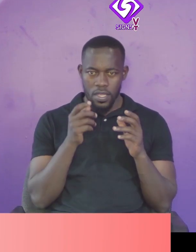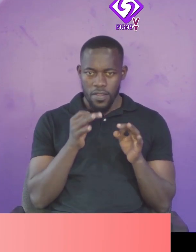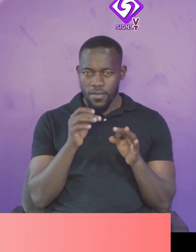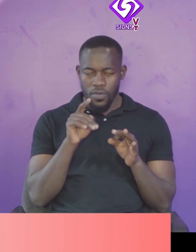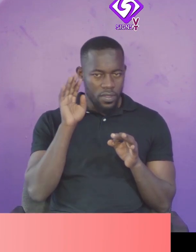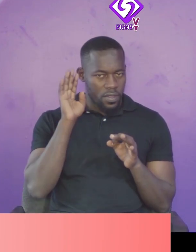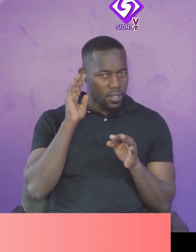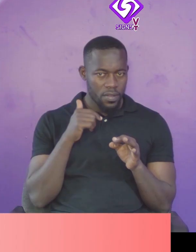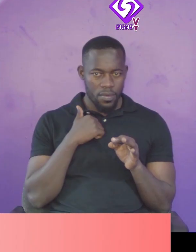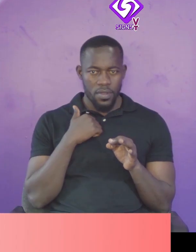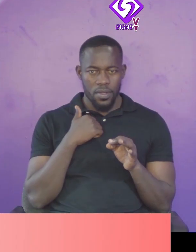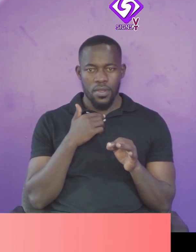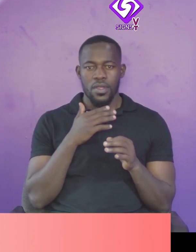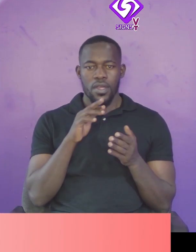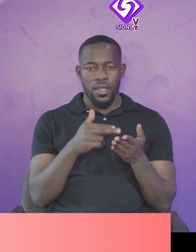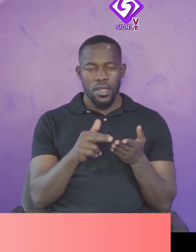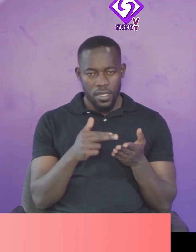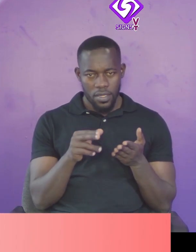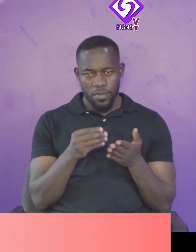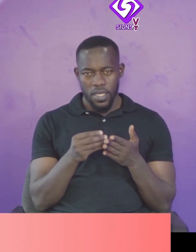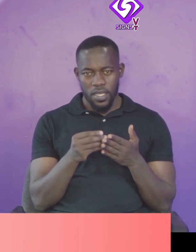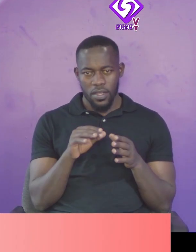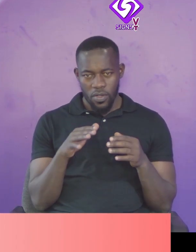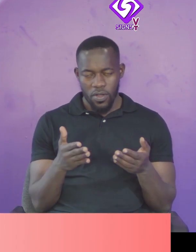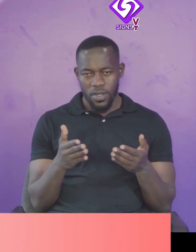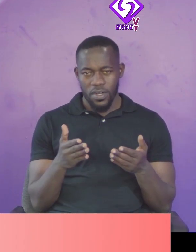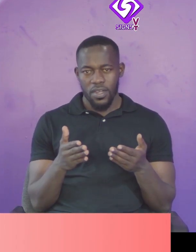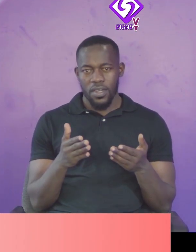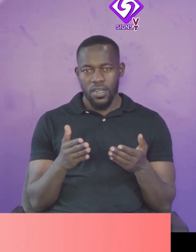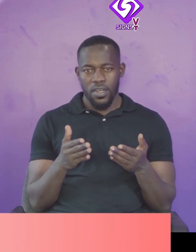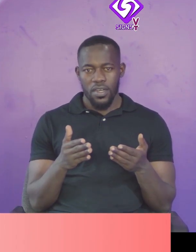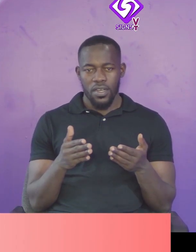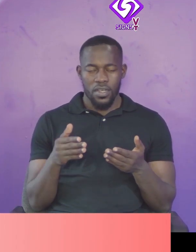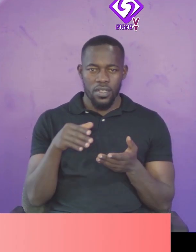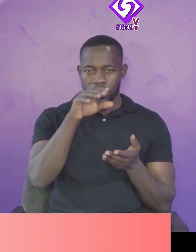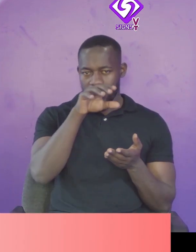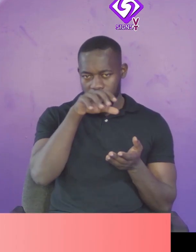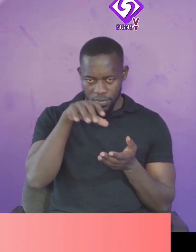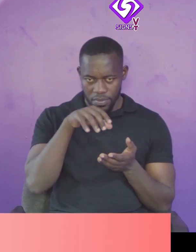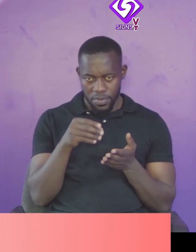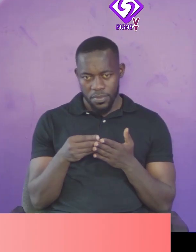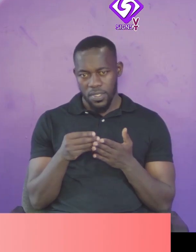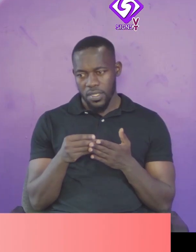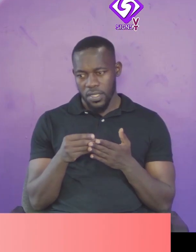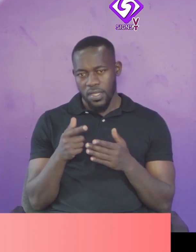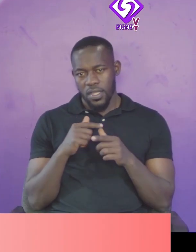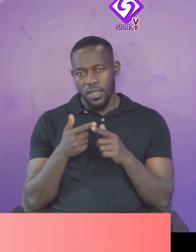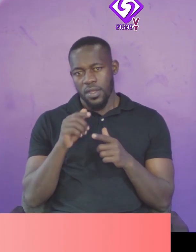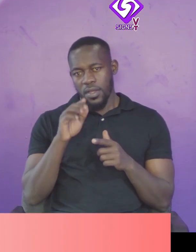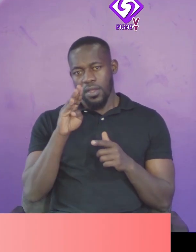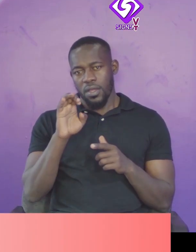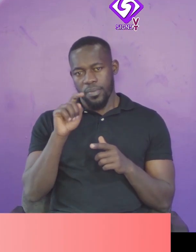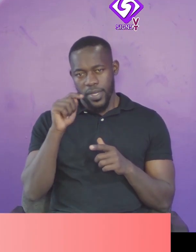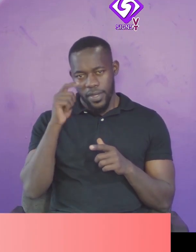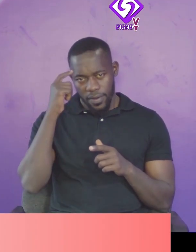now, take your rent money, pocket money, shopping, and place a bet on